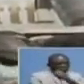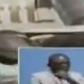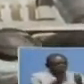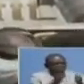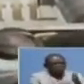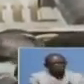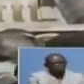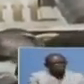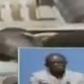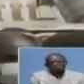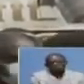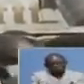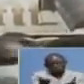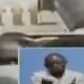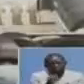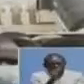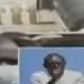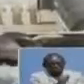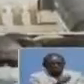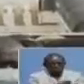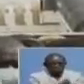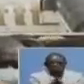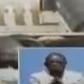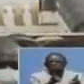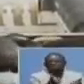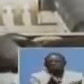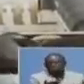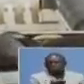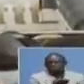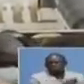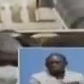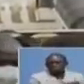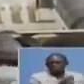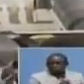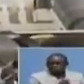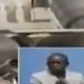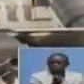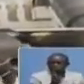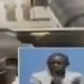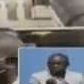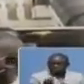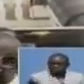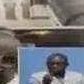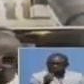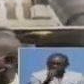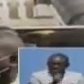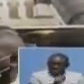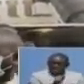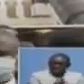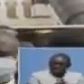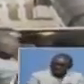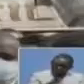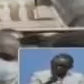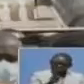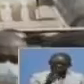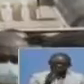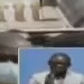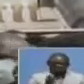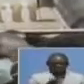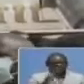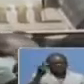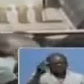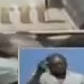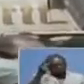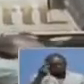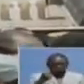it professionally. The Zambians want them to do what they are paid for to do. We will give them the political will, and they will